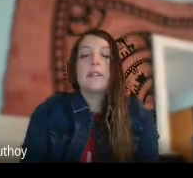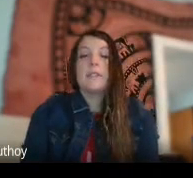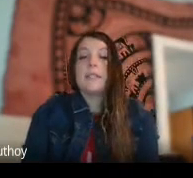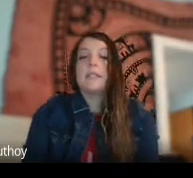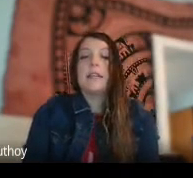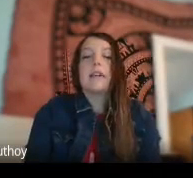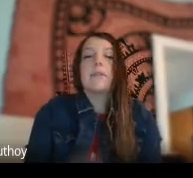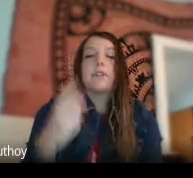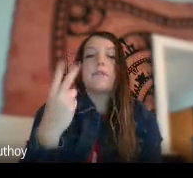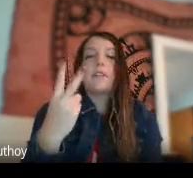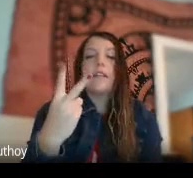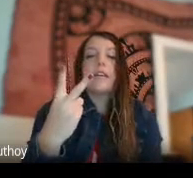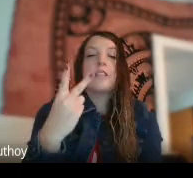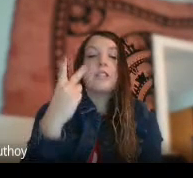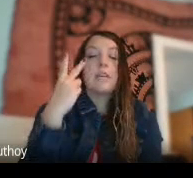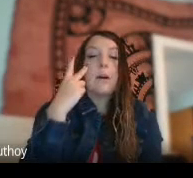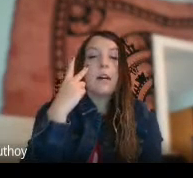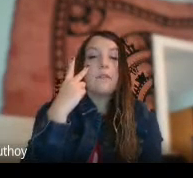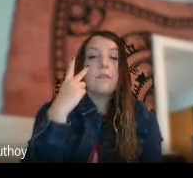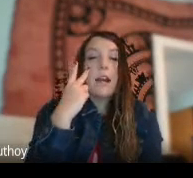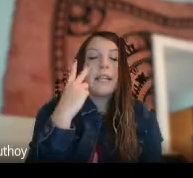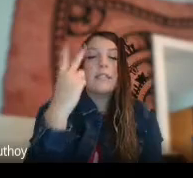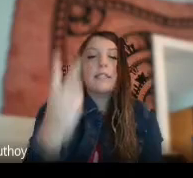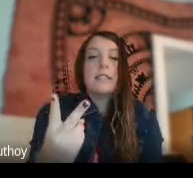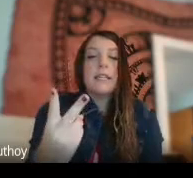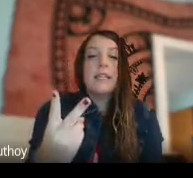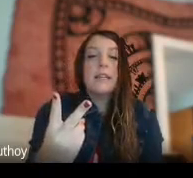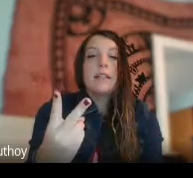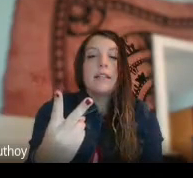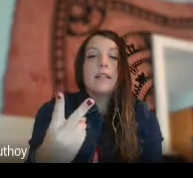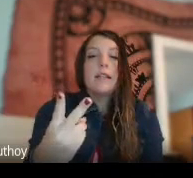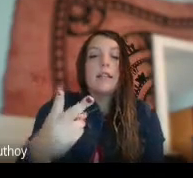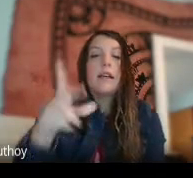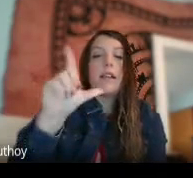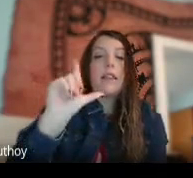And then see you later with your V hand shape off your I. See